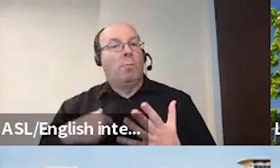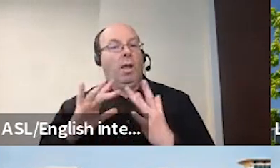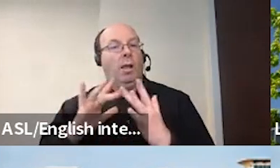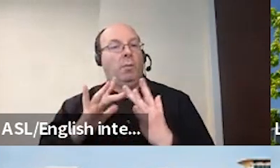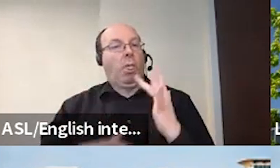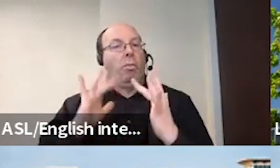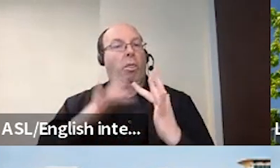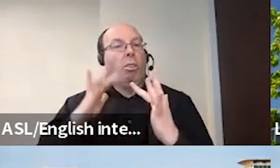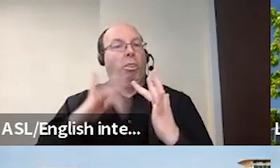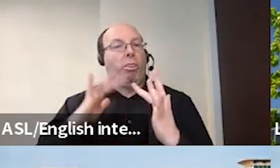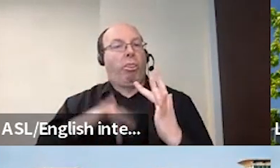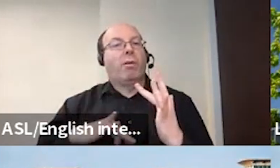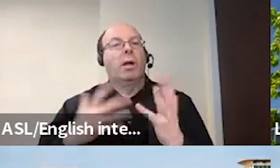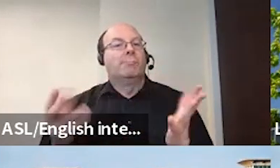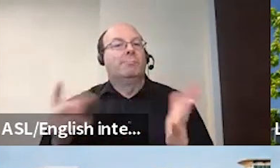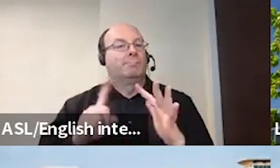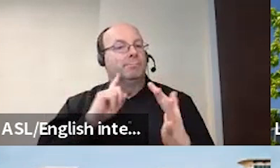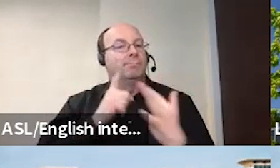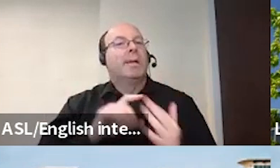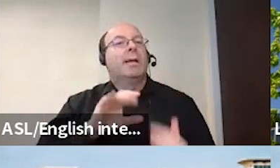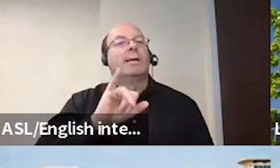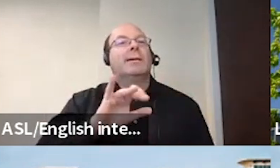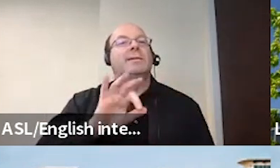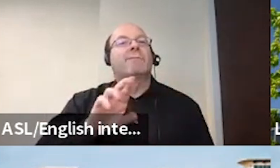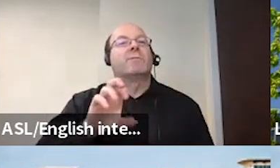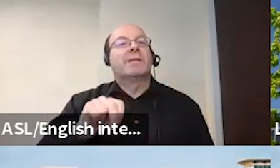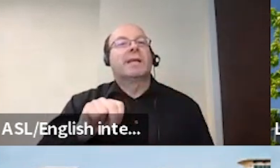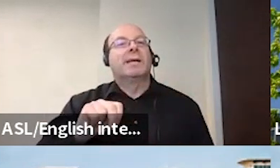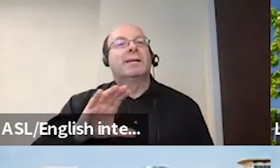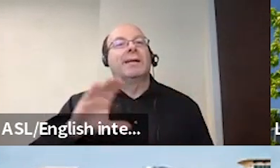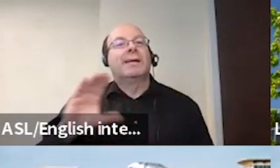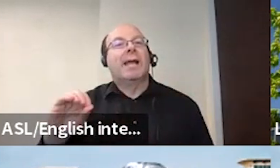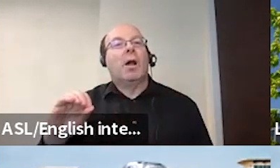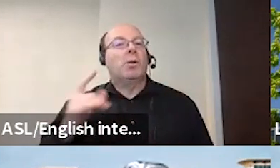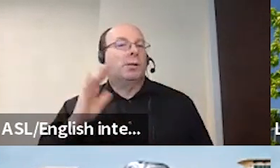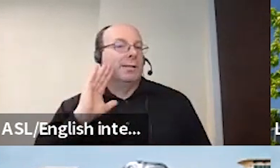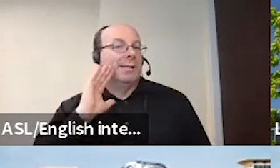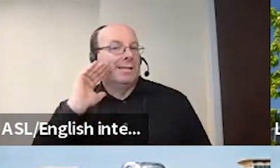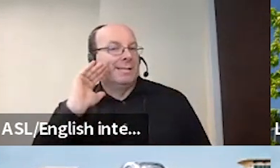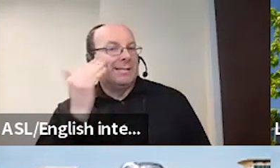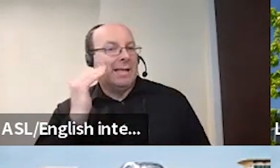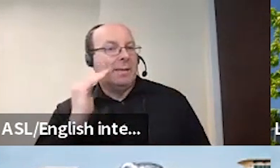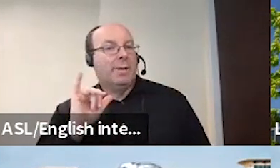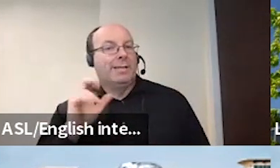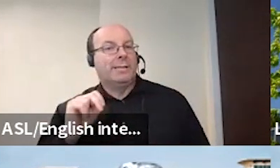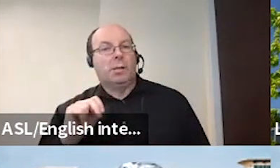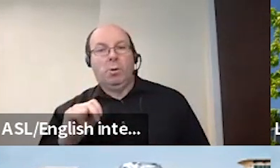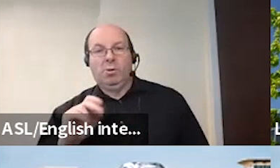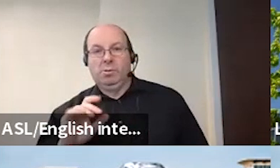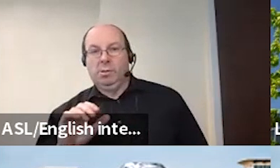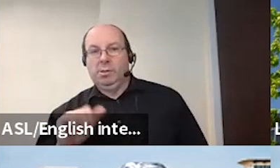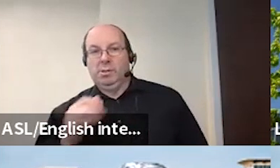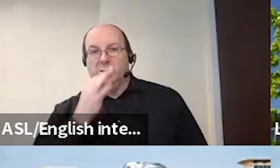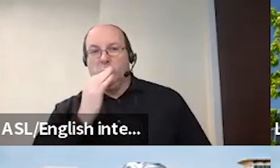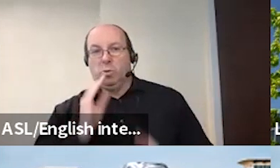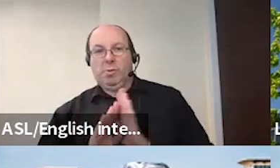7 to 14 days, give or take. We'll see where in Jefferson County, but then we should be coming back down the other side. February is looking much better than January. If